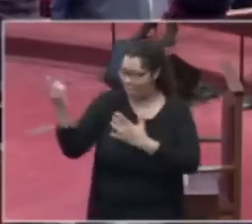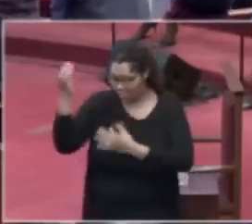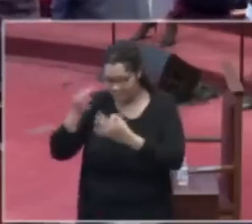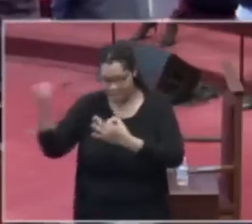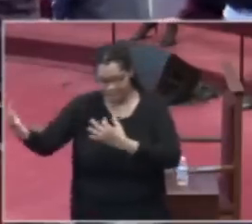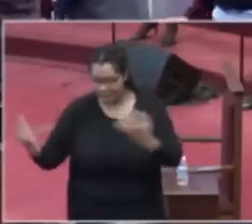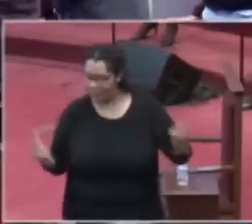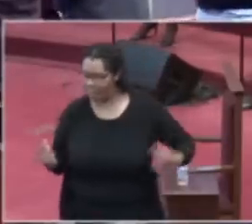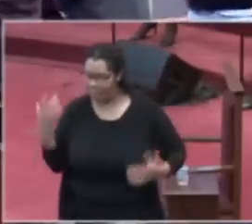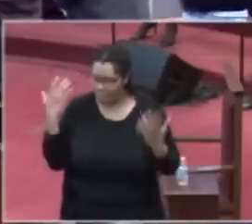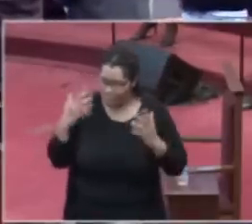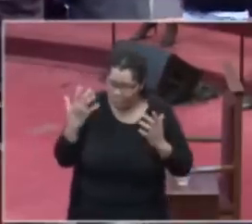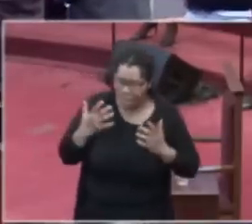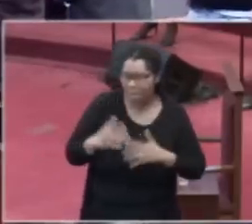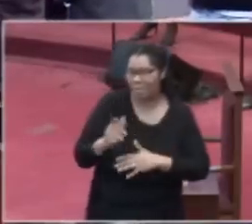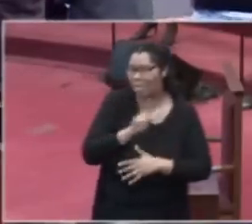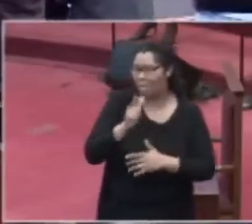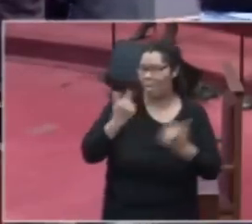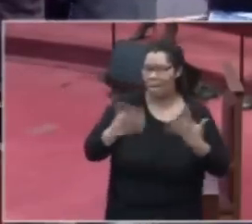Lord,